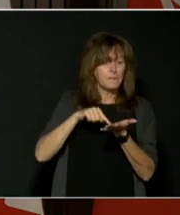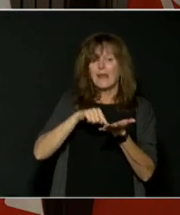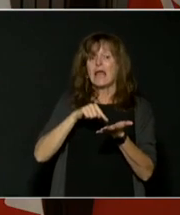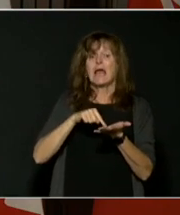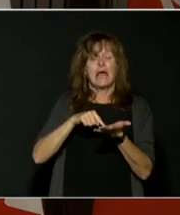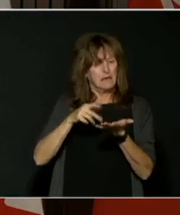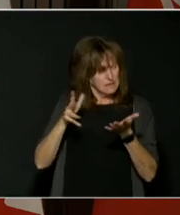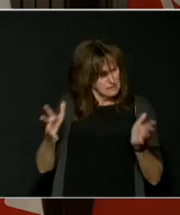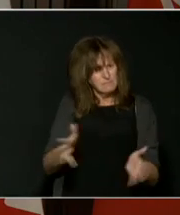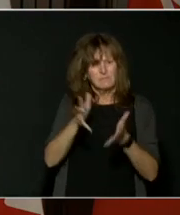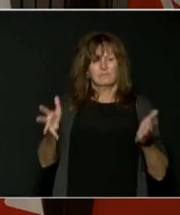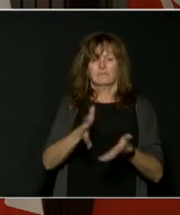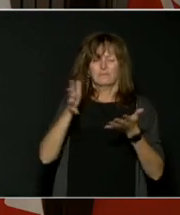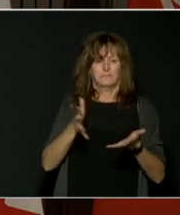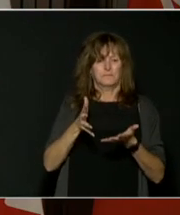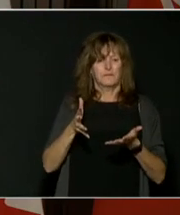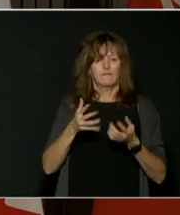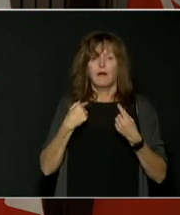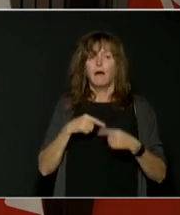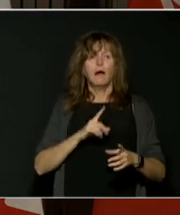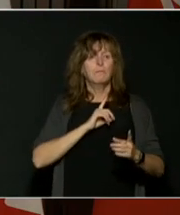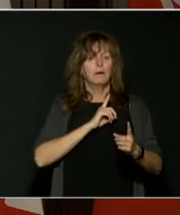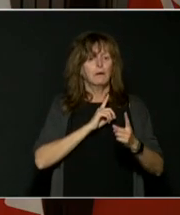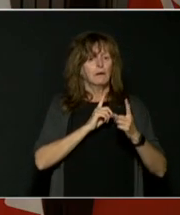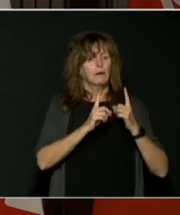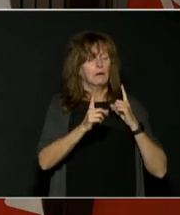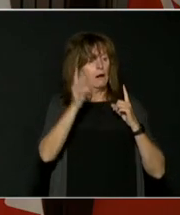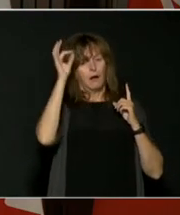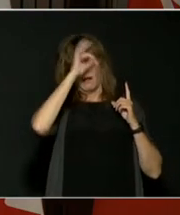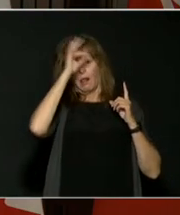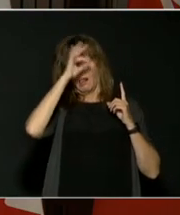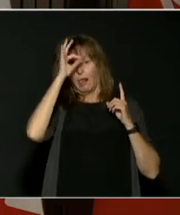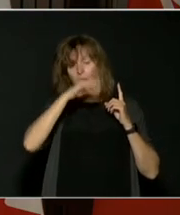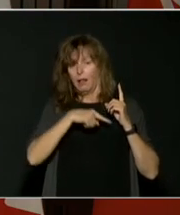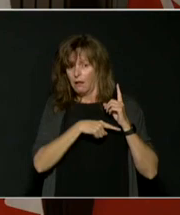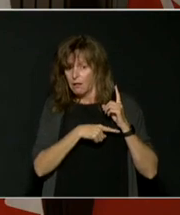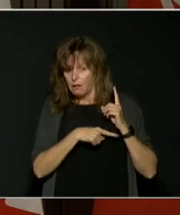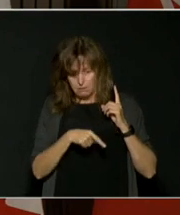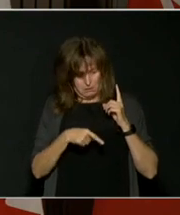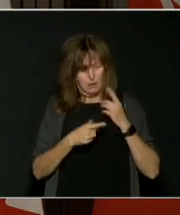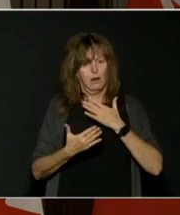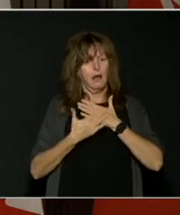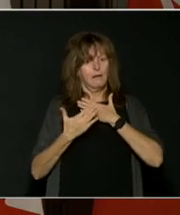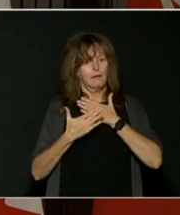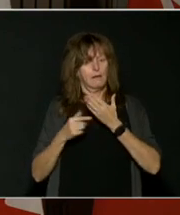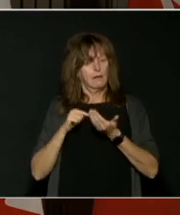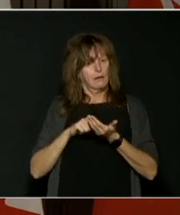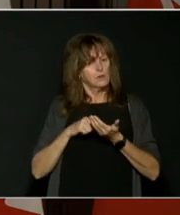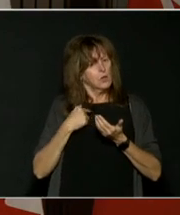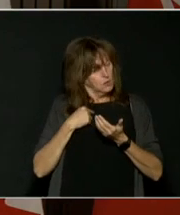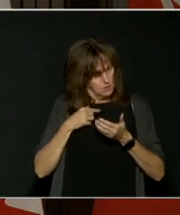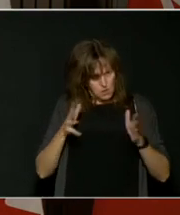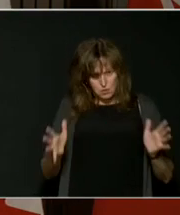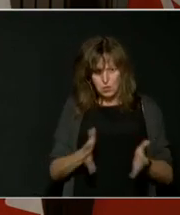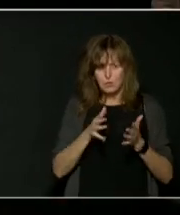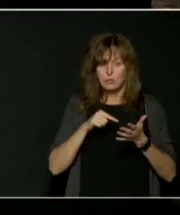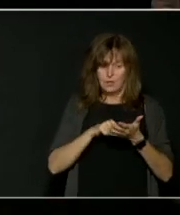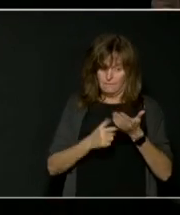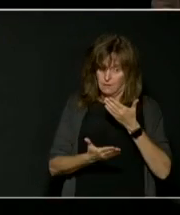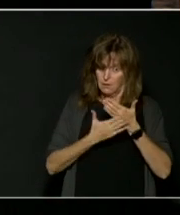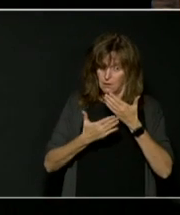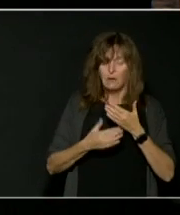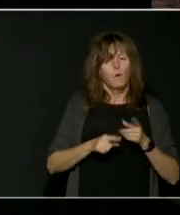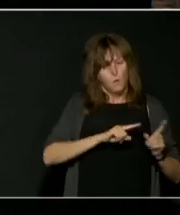that if you are in contact with a case and you don't even know about it, you will be alerted and can go for testing. Next